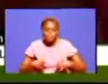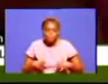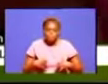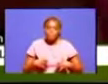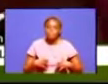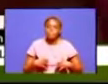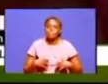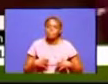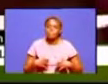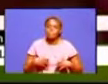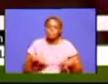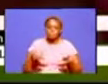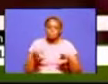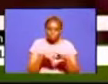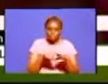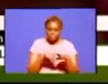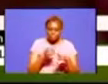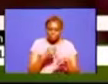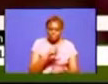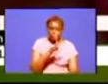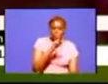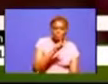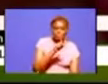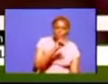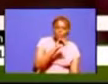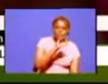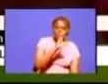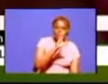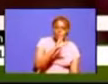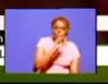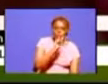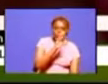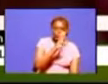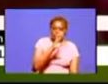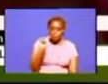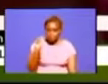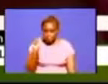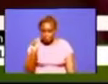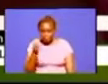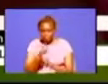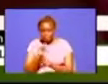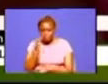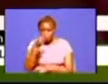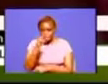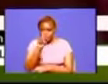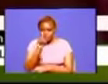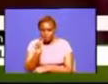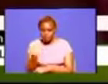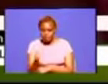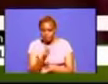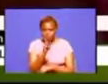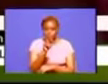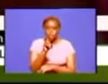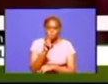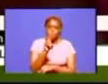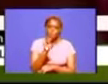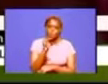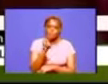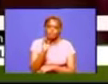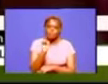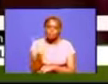especially members from Kiambaa constituency, starting with all the way from Shianda, Karuri, to Mushada